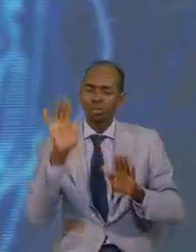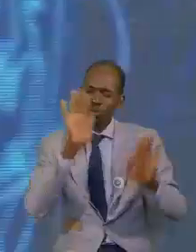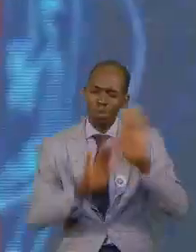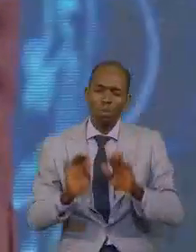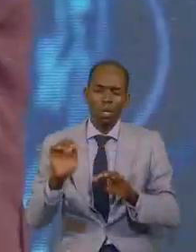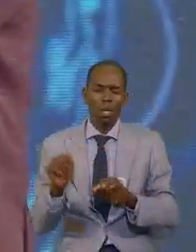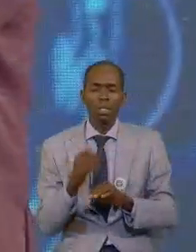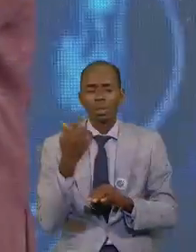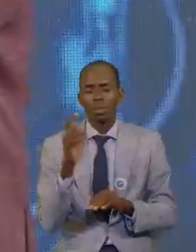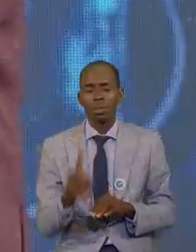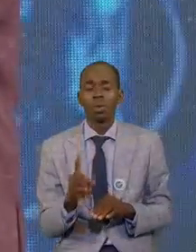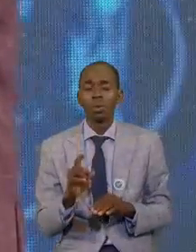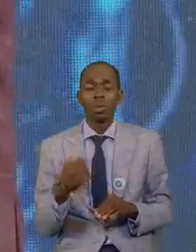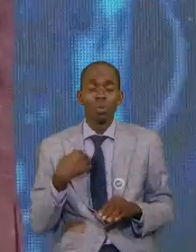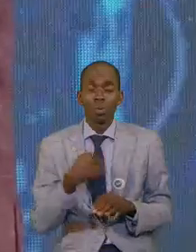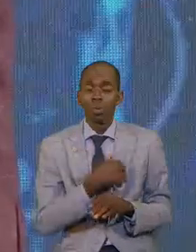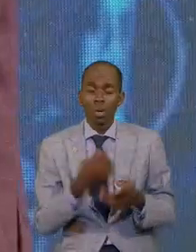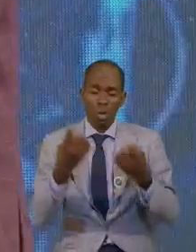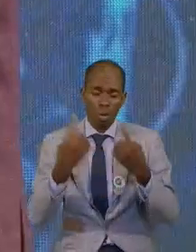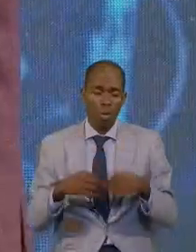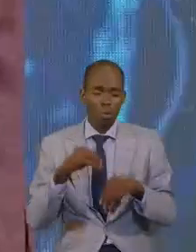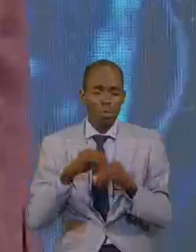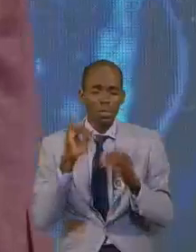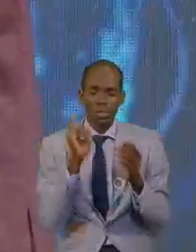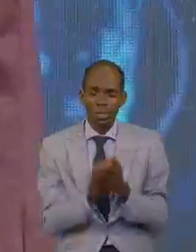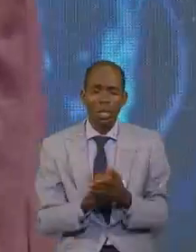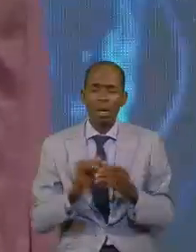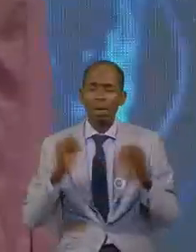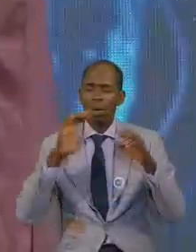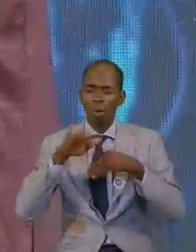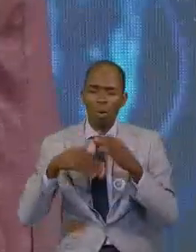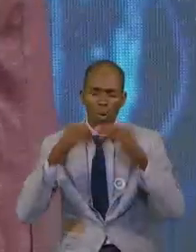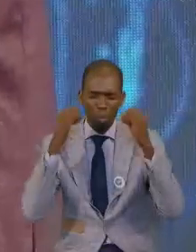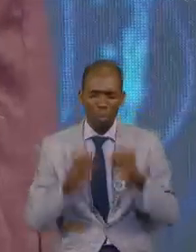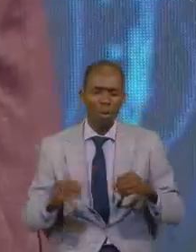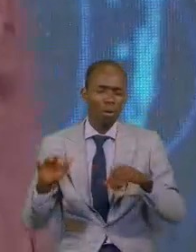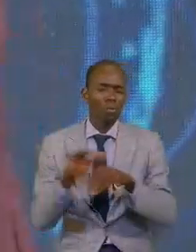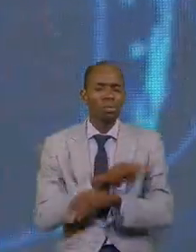We come in that all-powerful, almighty name.